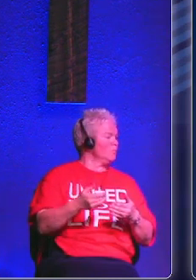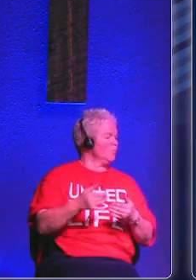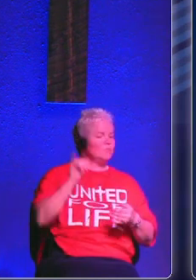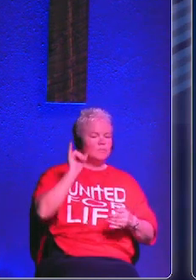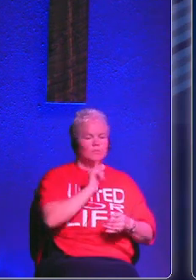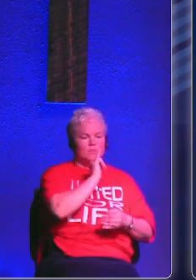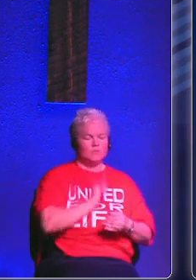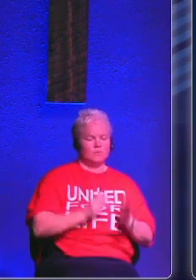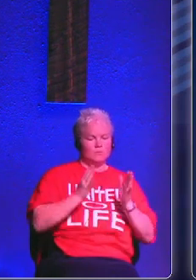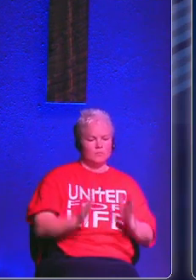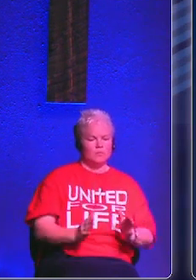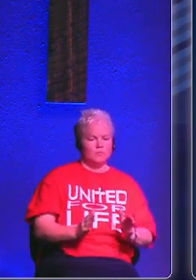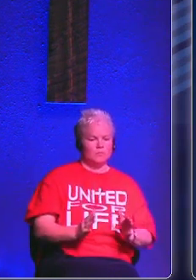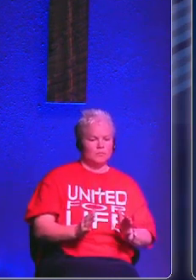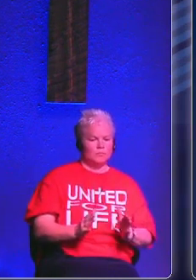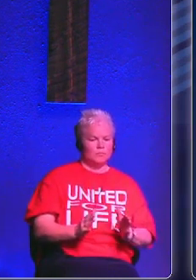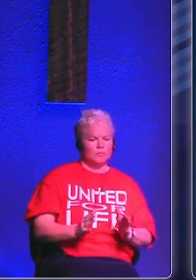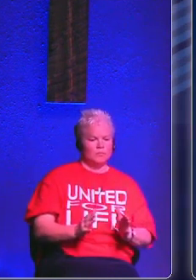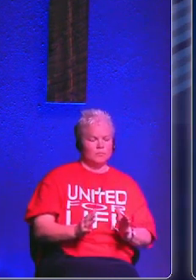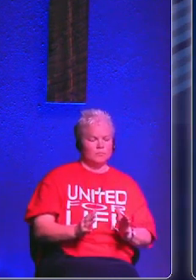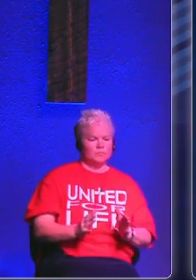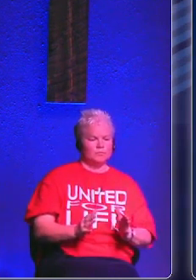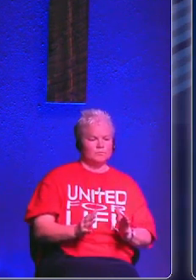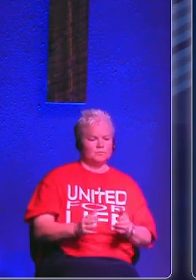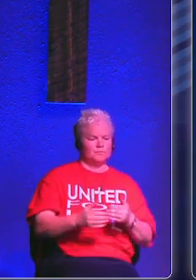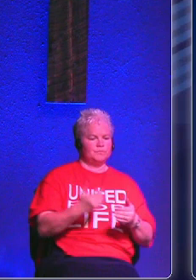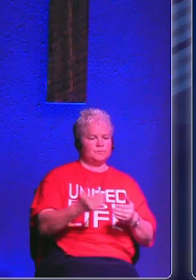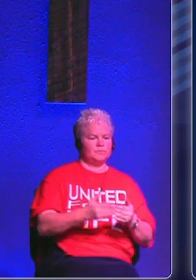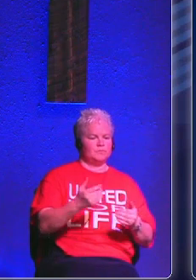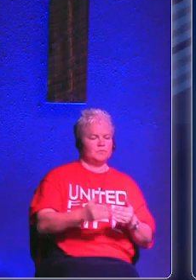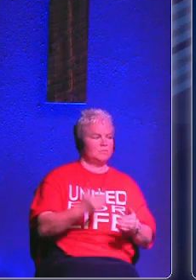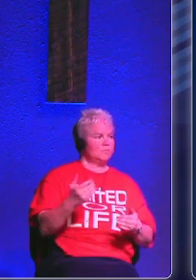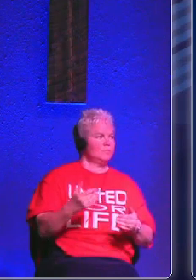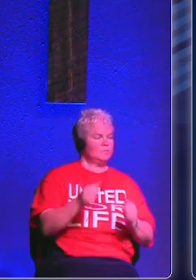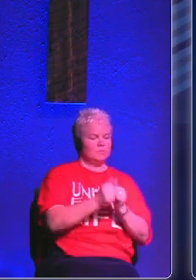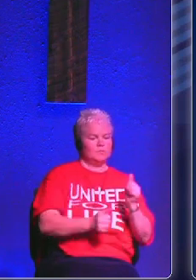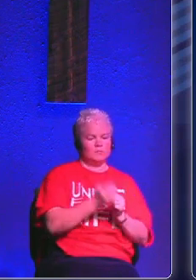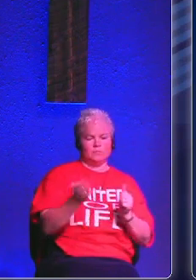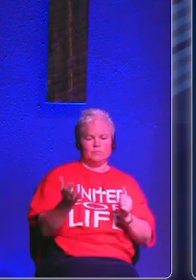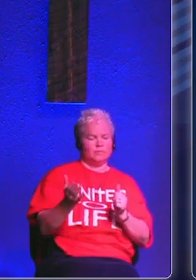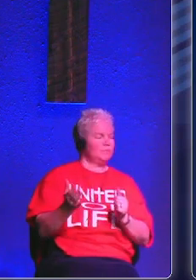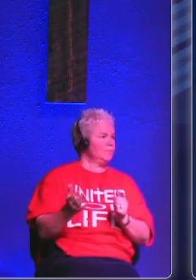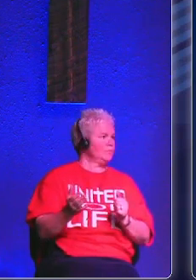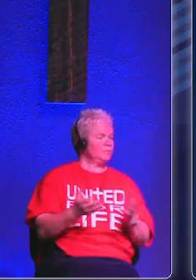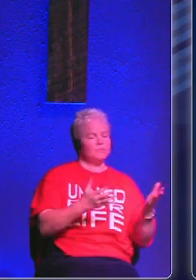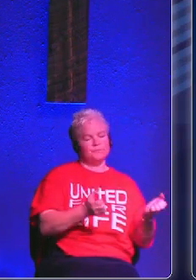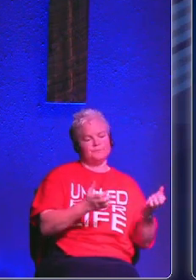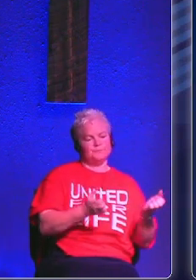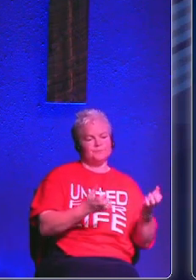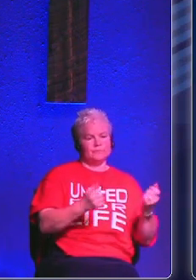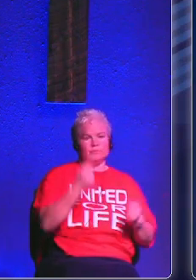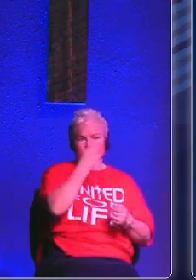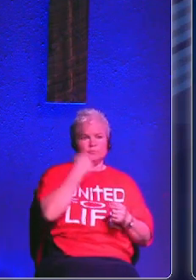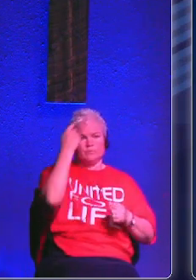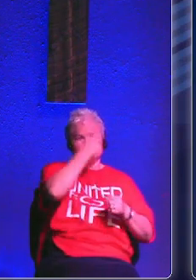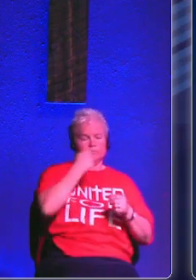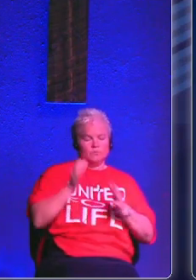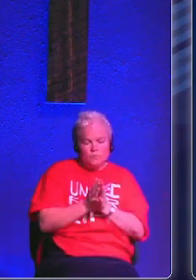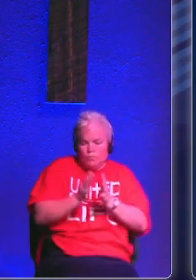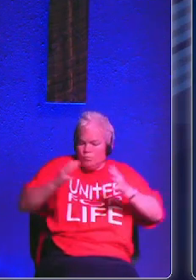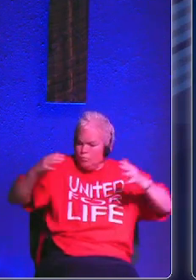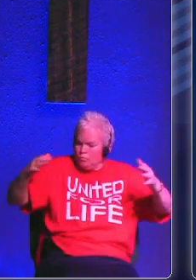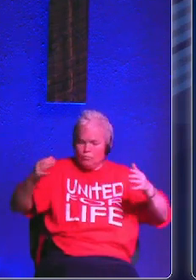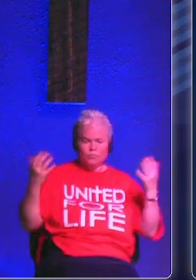Israelites were consumed with easy. They wanted easy. They wanted everything done for them. They didn't want to have to face big and